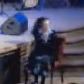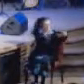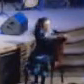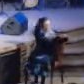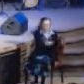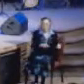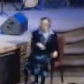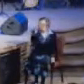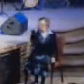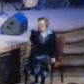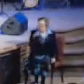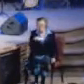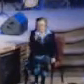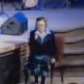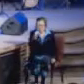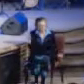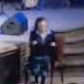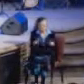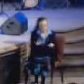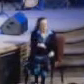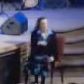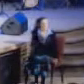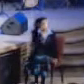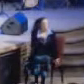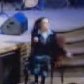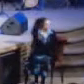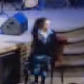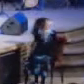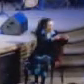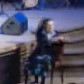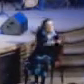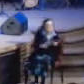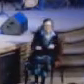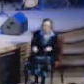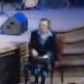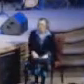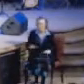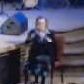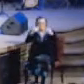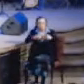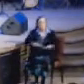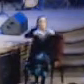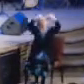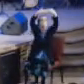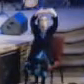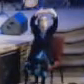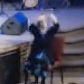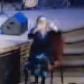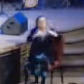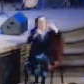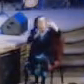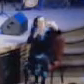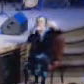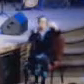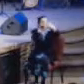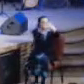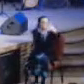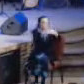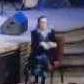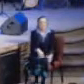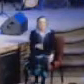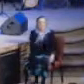with man, it's impossible, but with God, all things are possible. So the thing, that wall that looks so impenetrable that you cannot get through, God